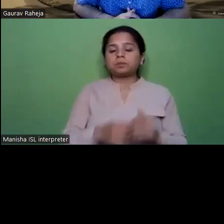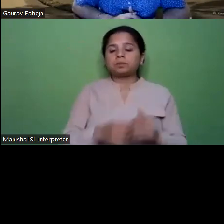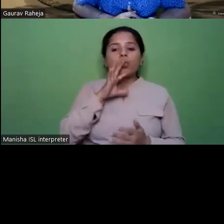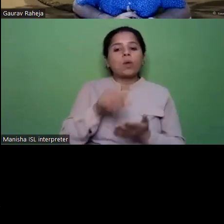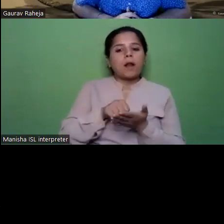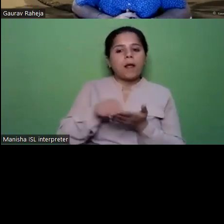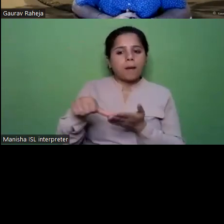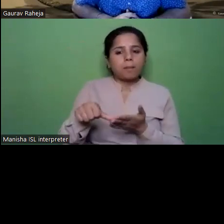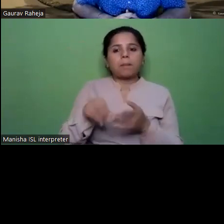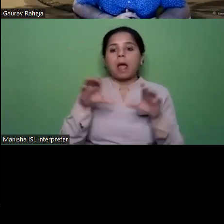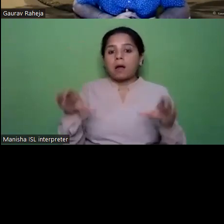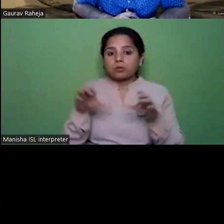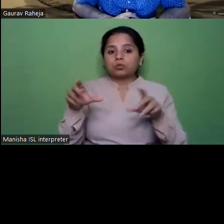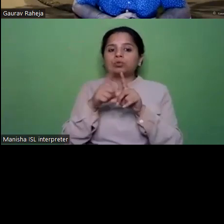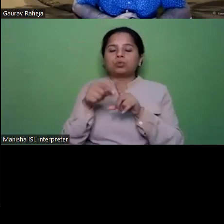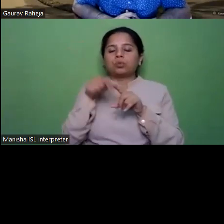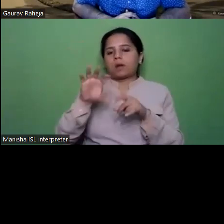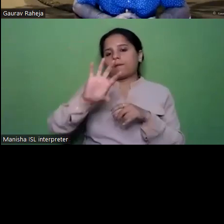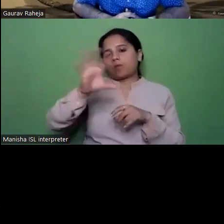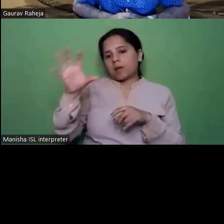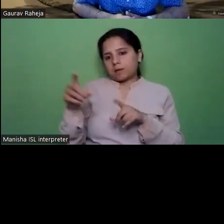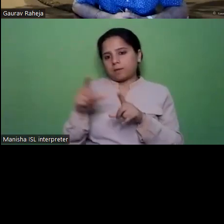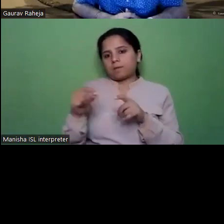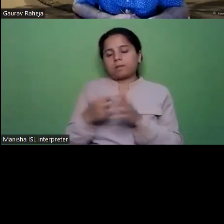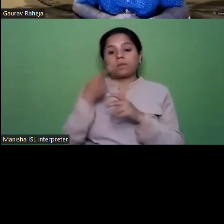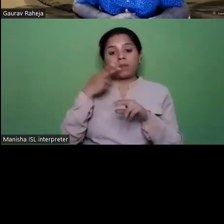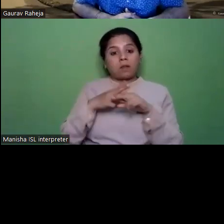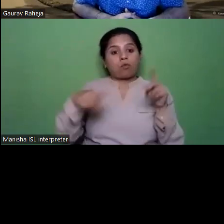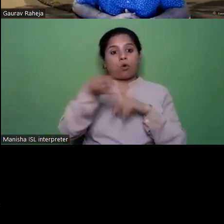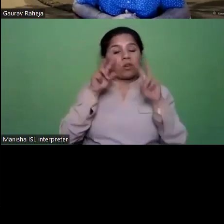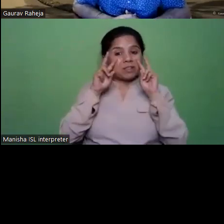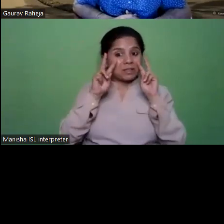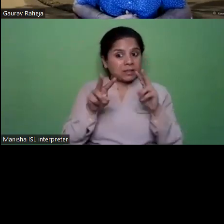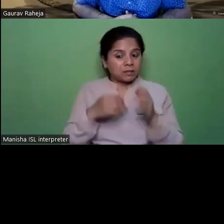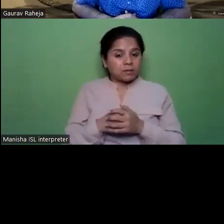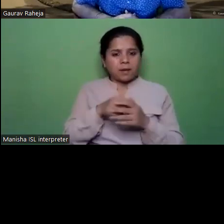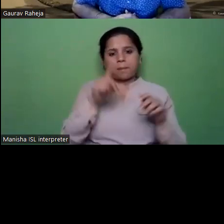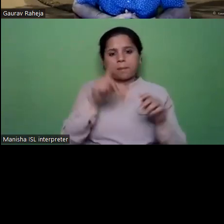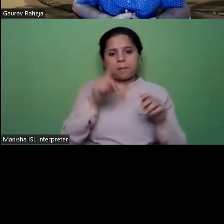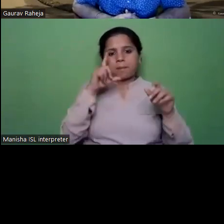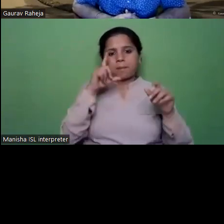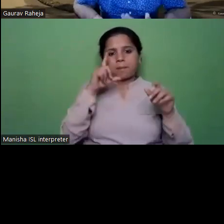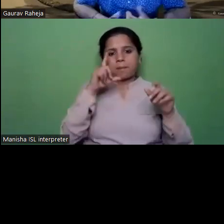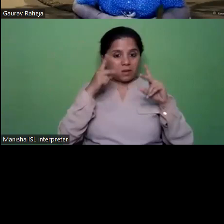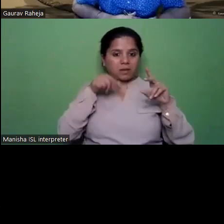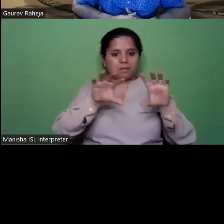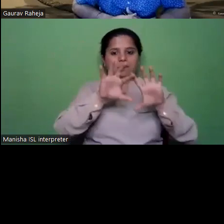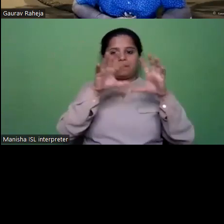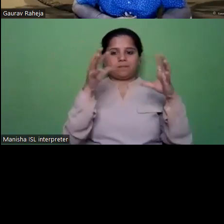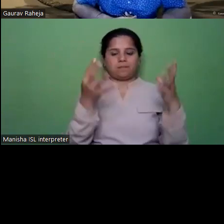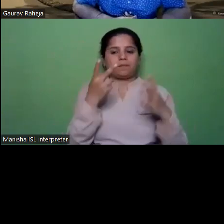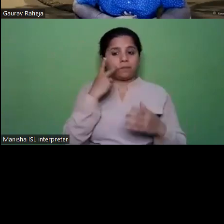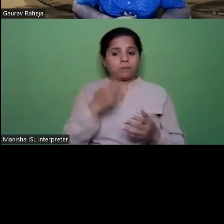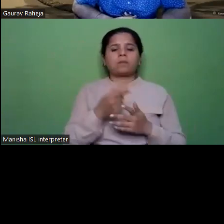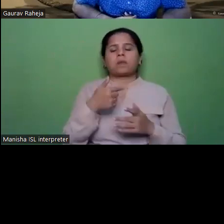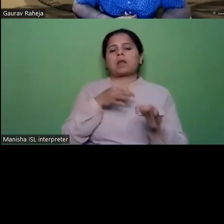implementations and actions in those countries. So if you see this picture that is in front of you, I will narrate